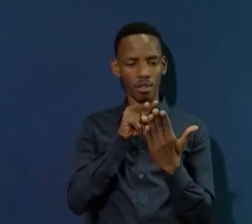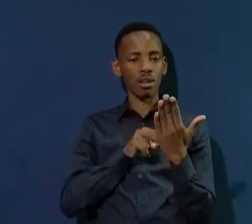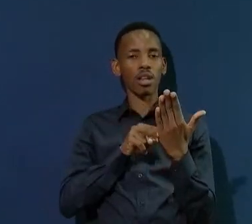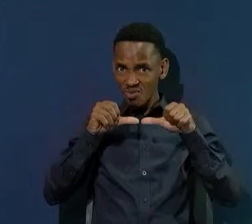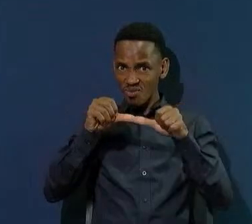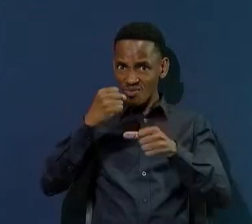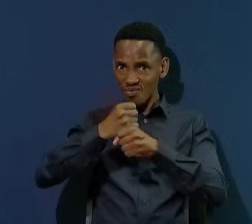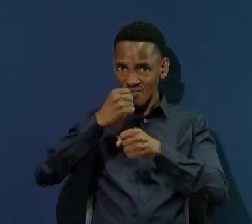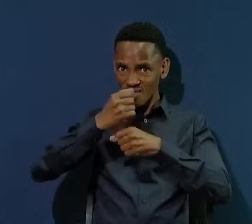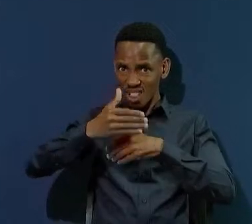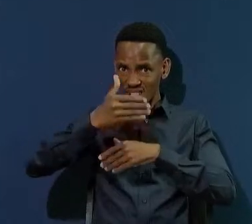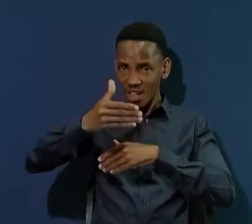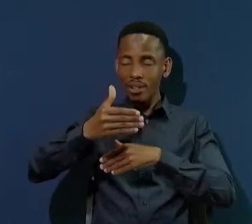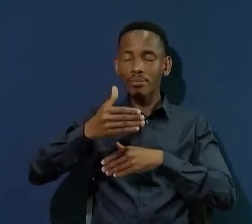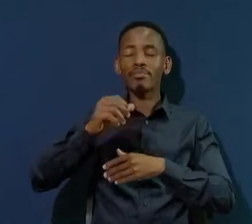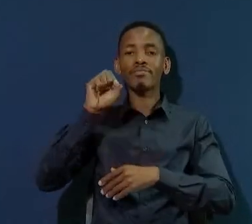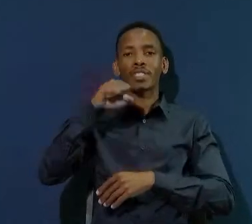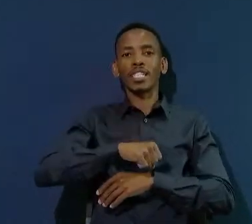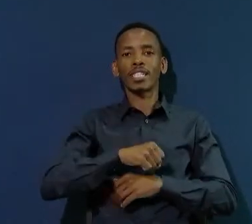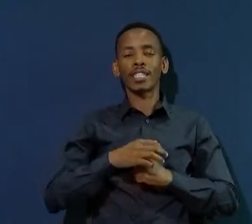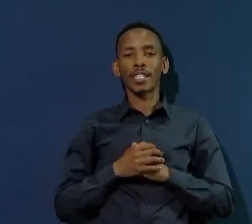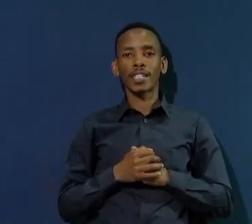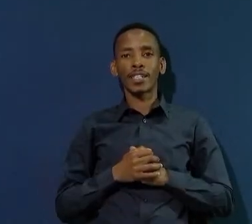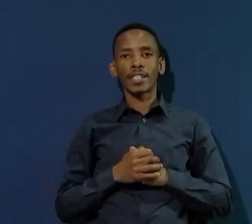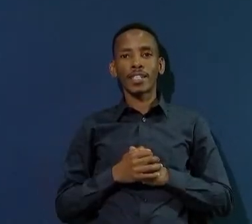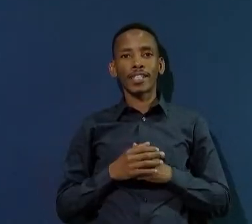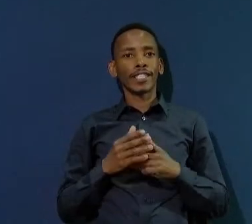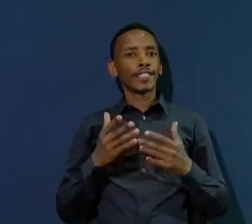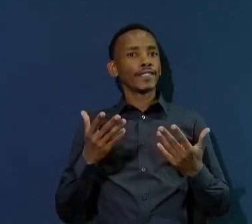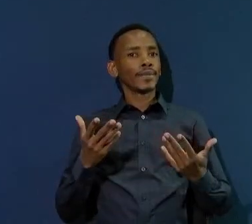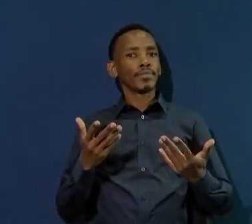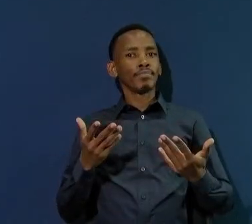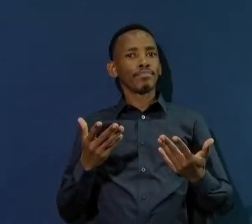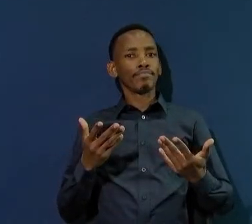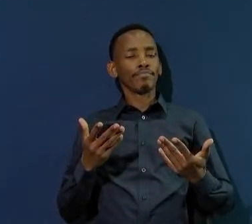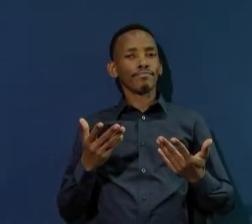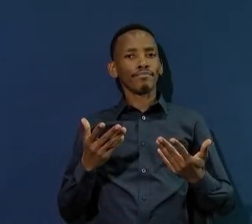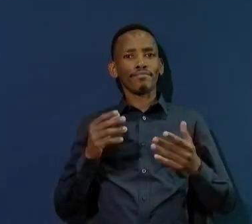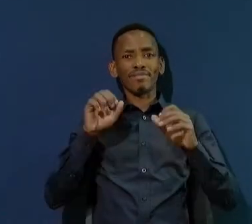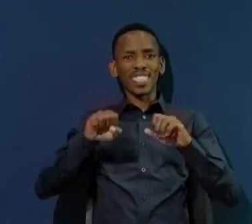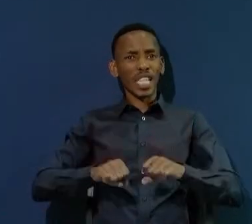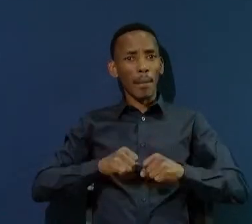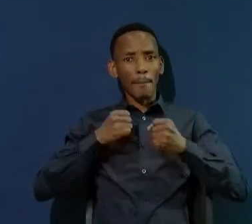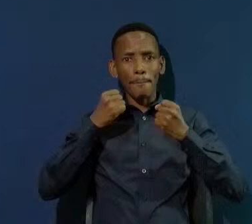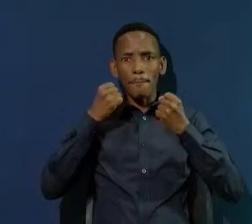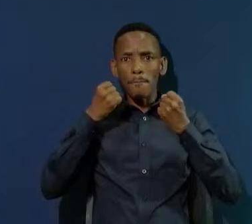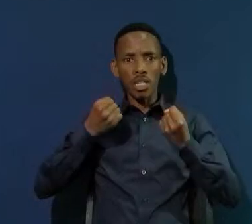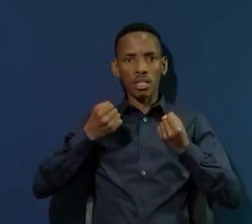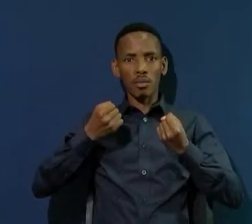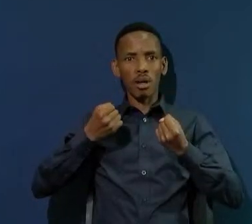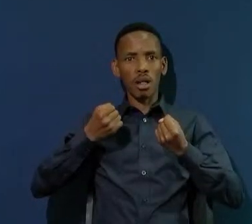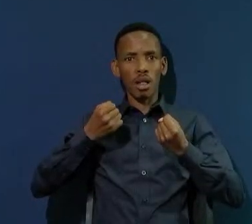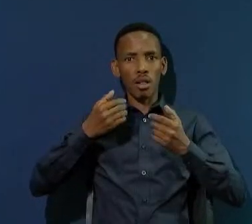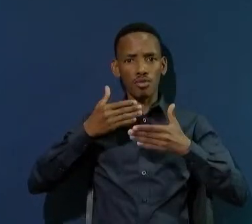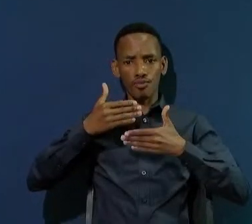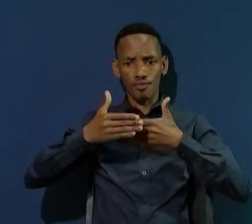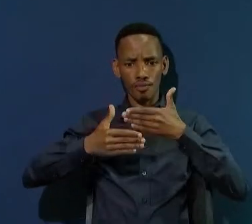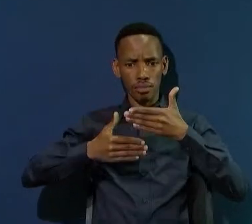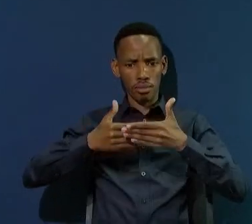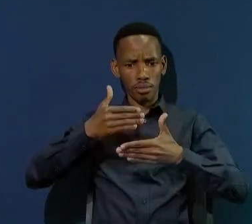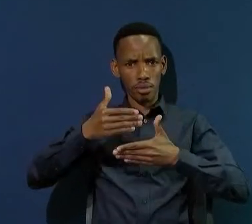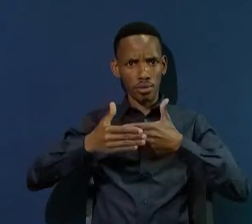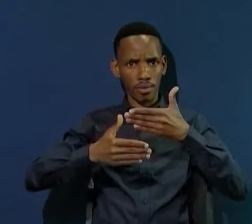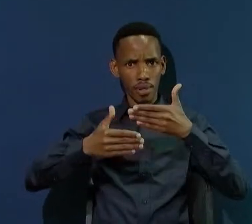mo 76 mongwe wa bone ga re ka ke ra nna re tsena re le mo legoeleleng re tla tshwanela ke gore go